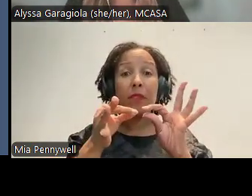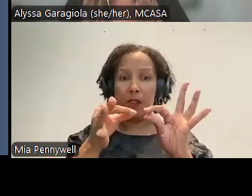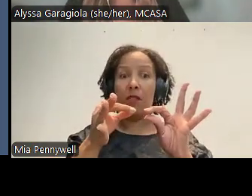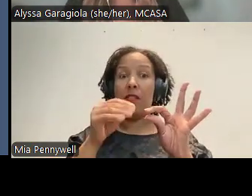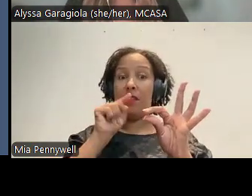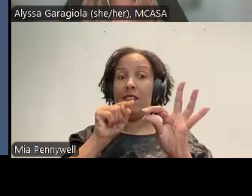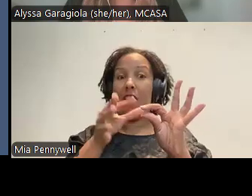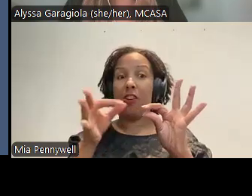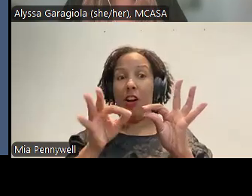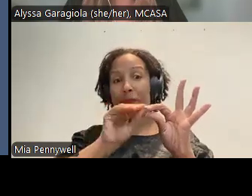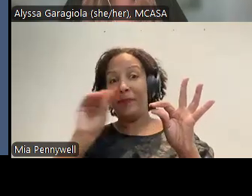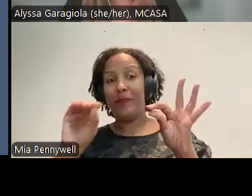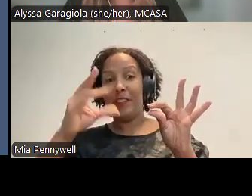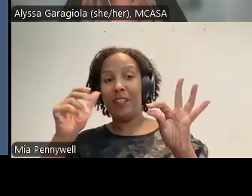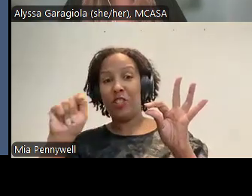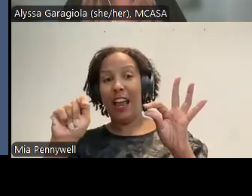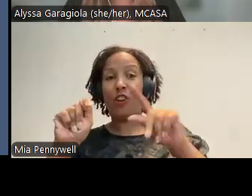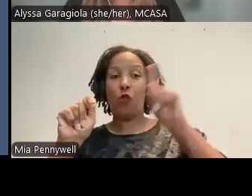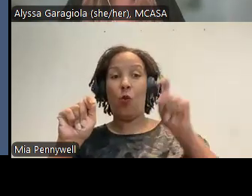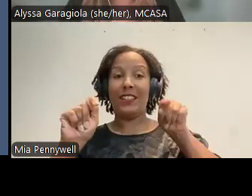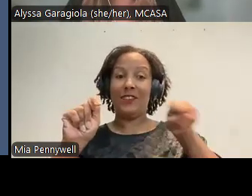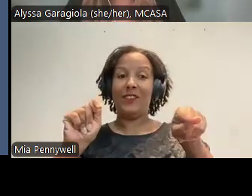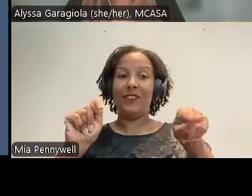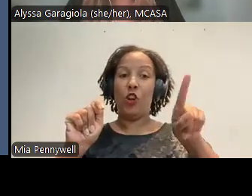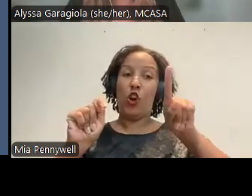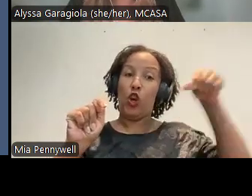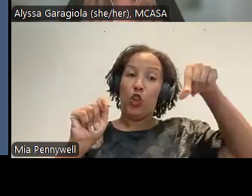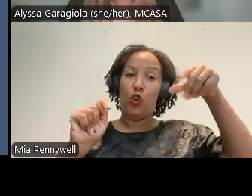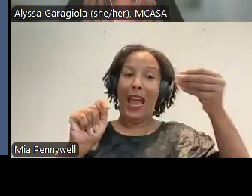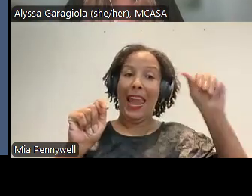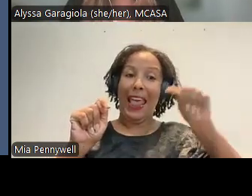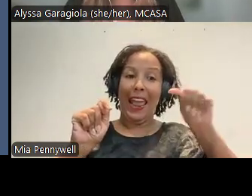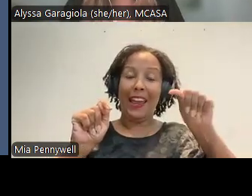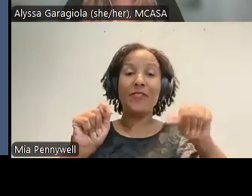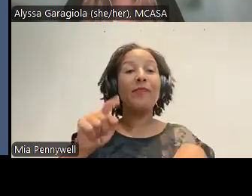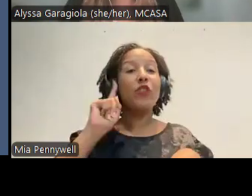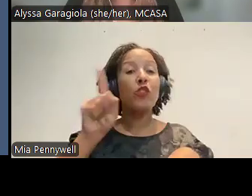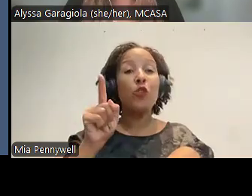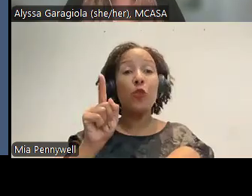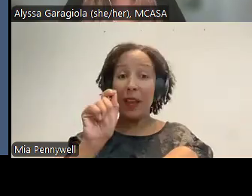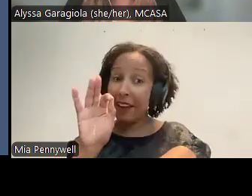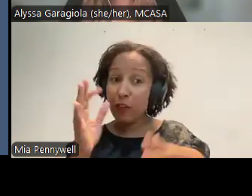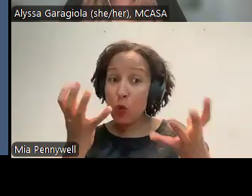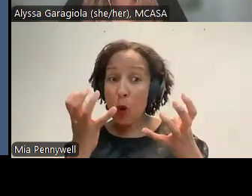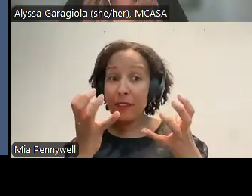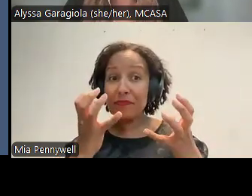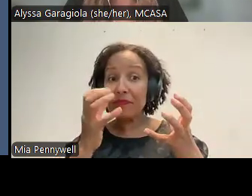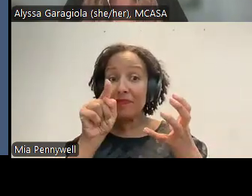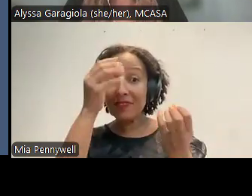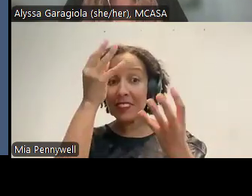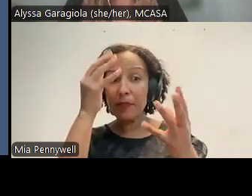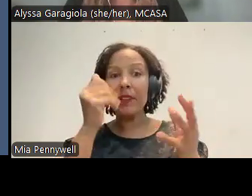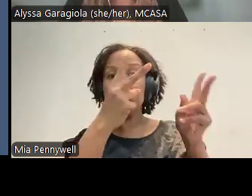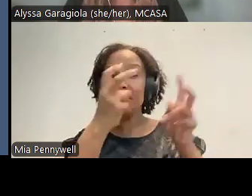will be recorded, and you'll receive a copy of the recording by the end of the week. Towards the end of today's training, I'll be putting